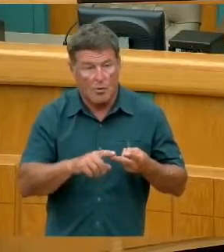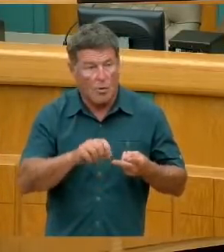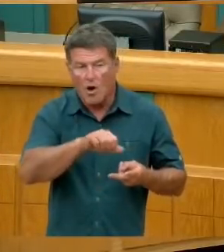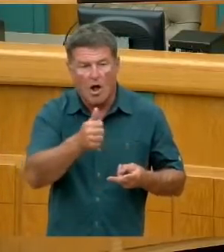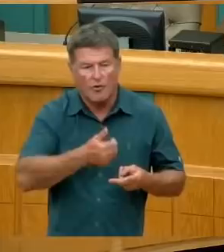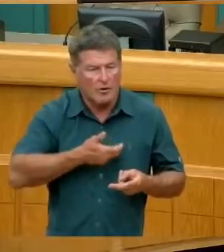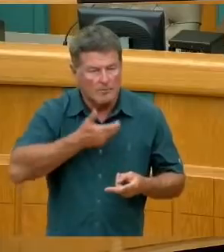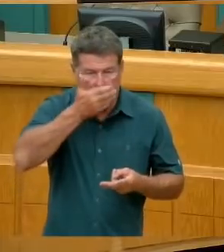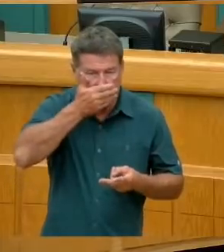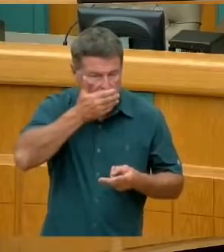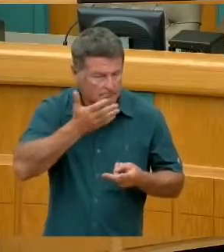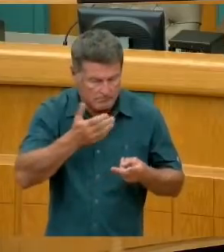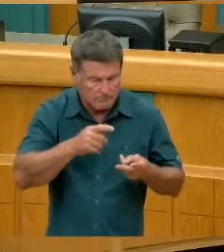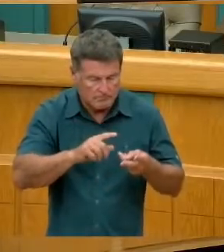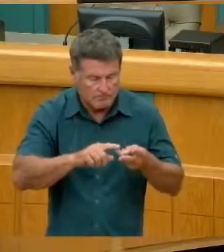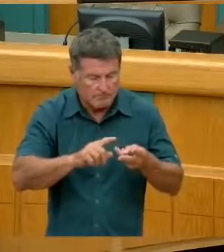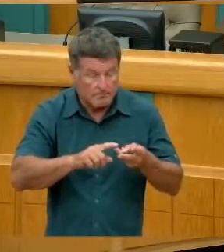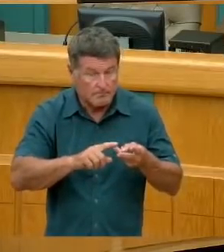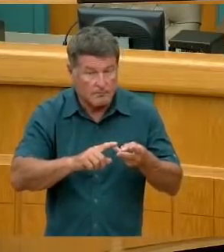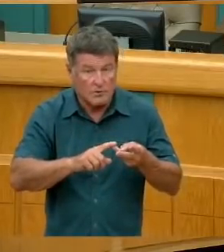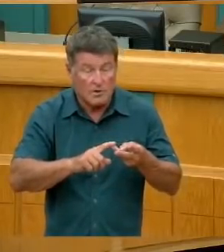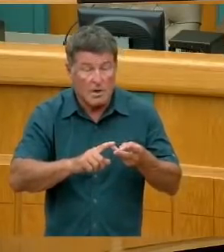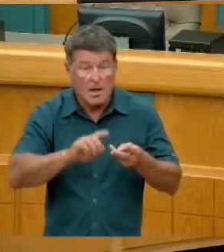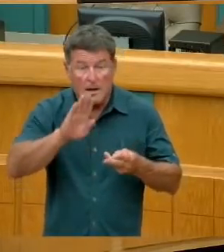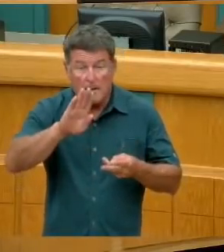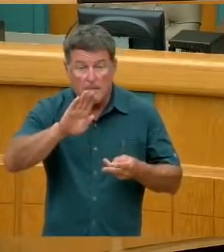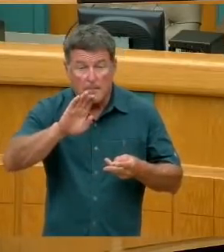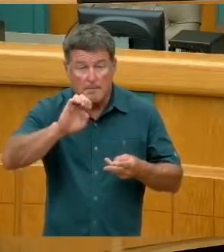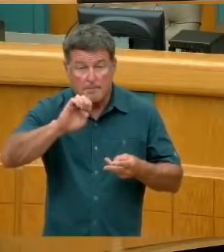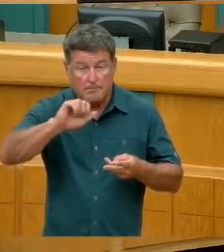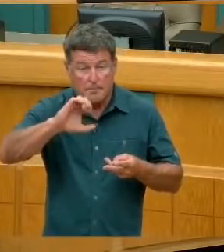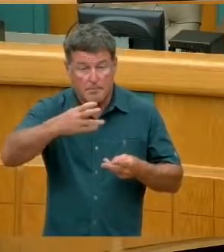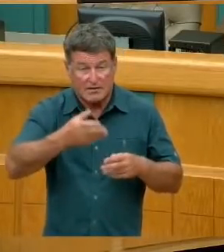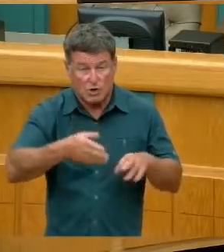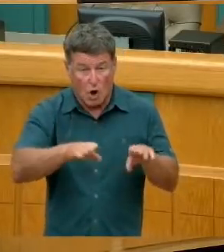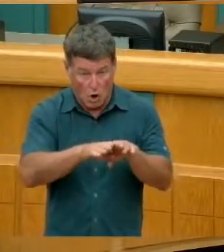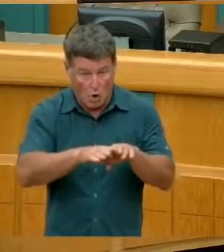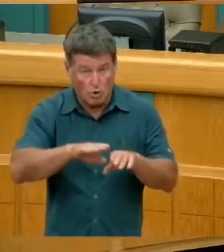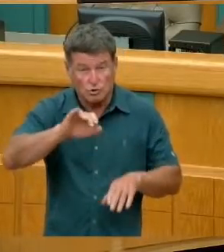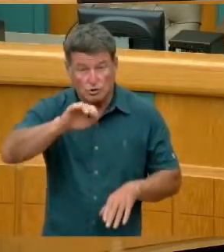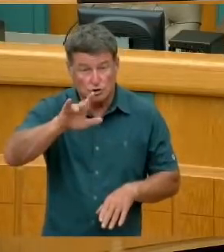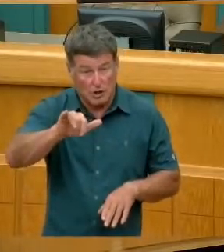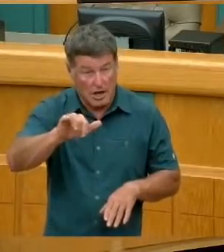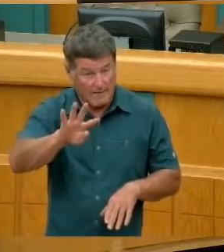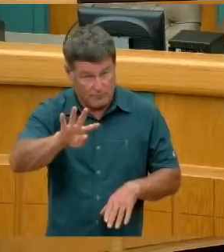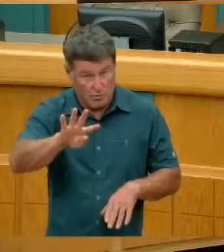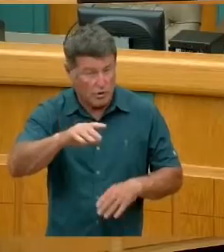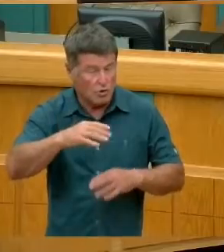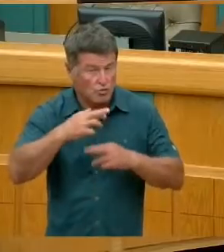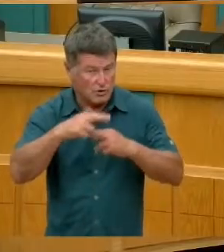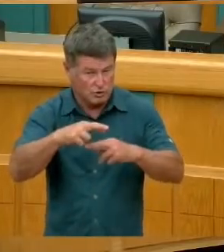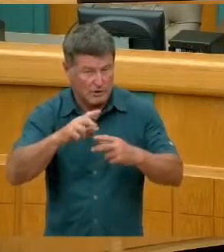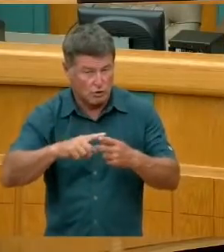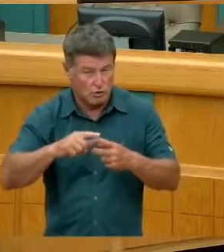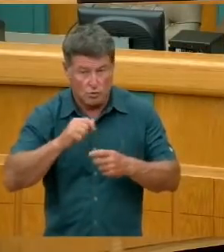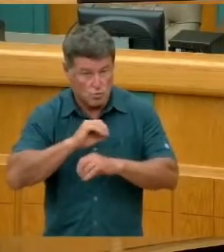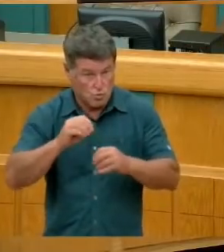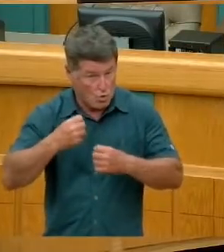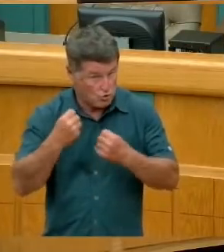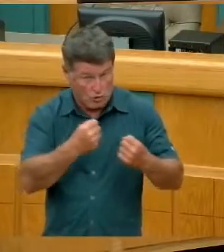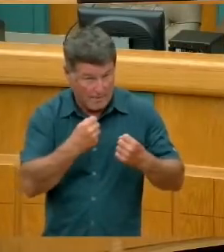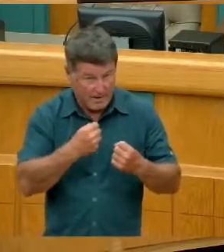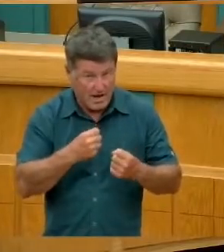today, or any other facial covering, the restrictions on the beach access over the 4th of July weekend,